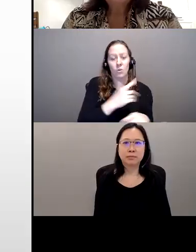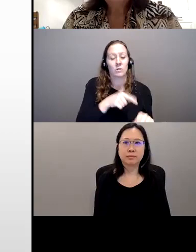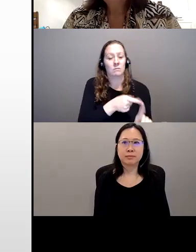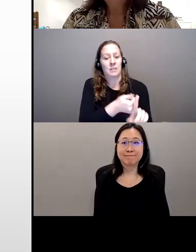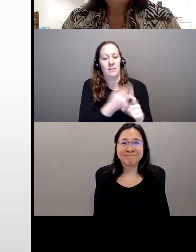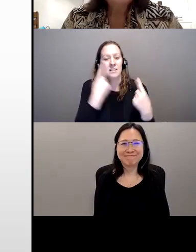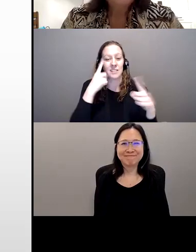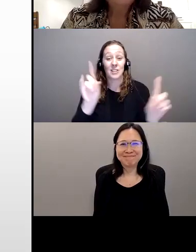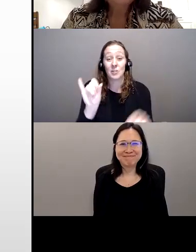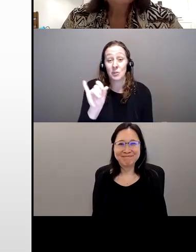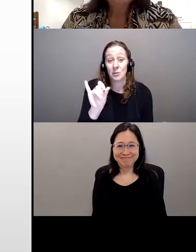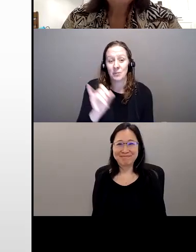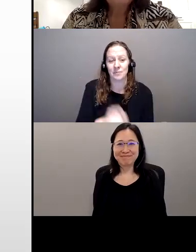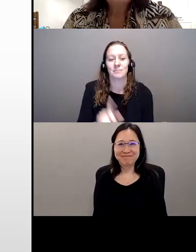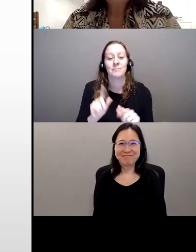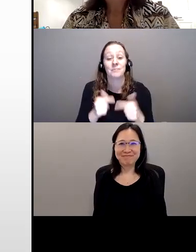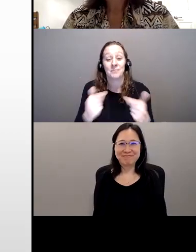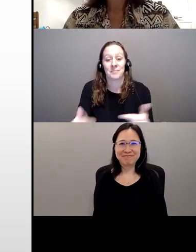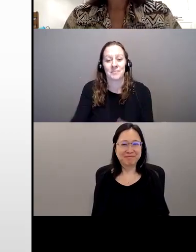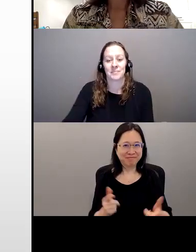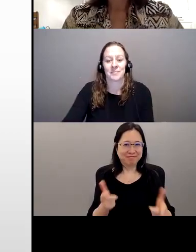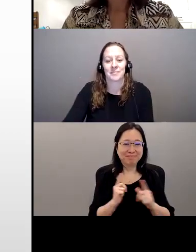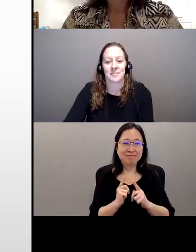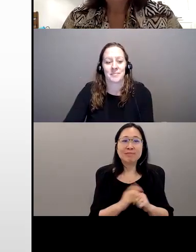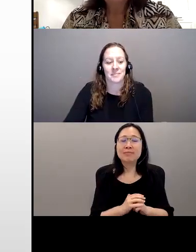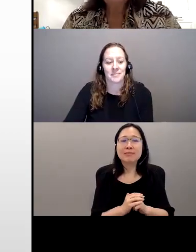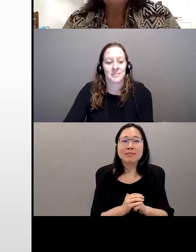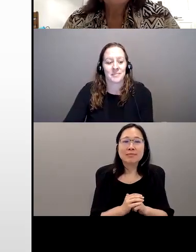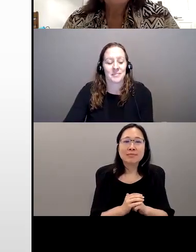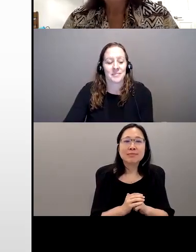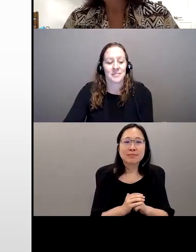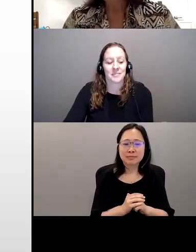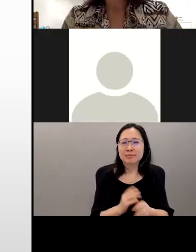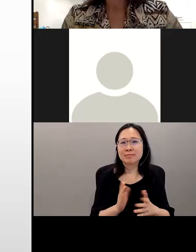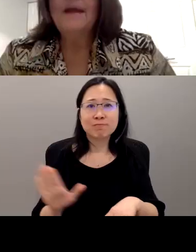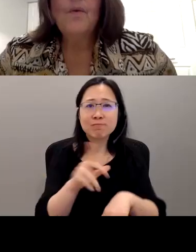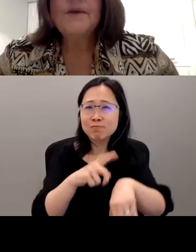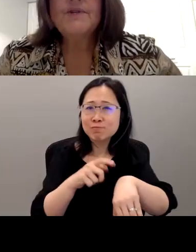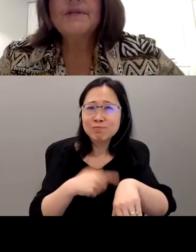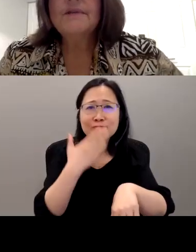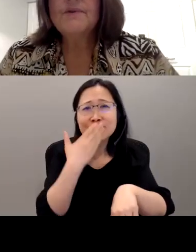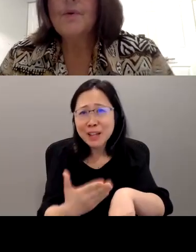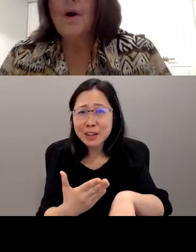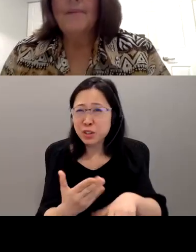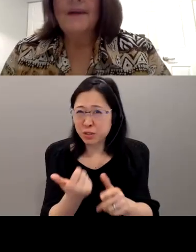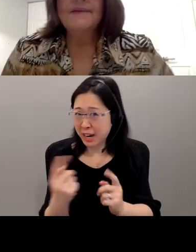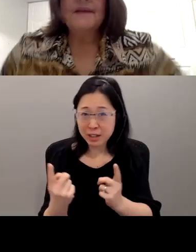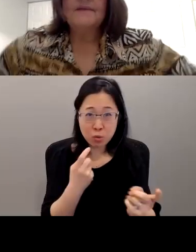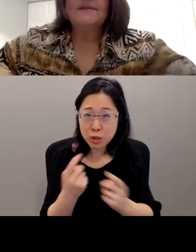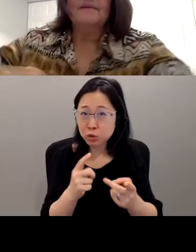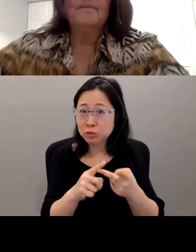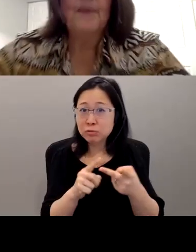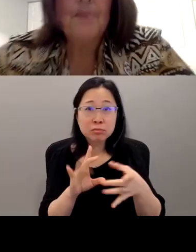Next slide, Julie. So thank you for your time. Are there any questions or comments